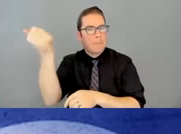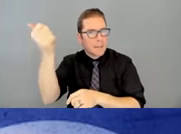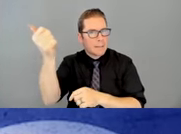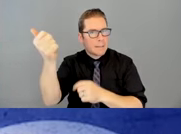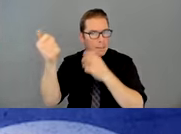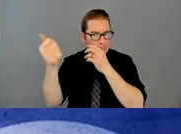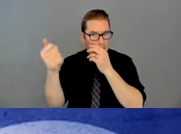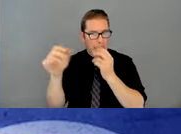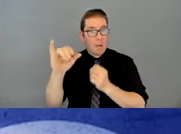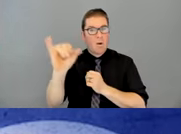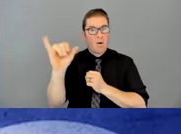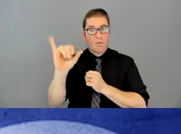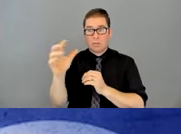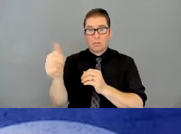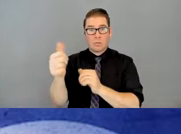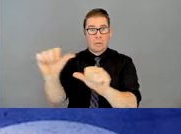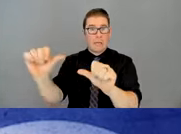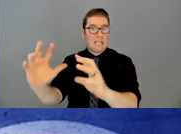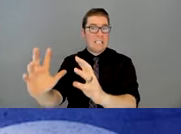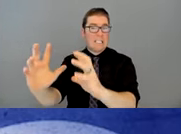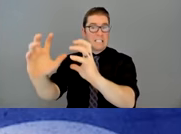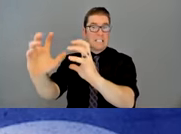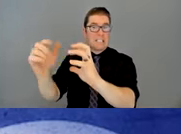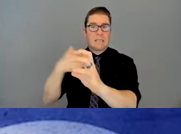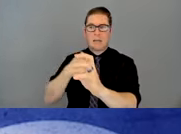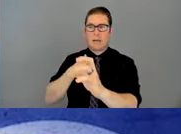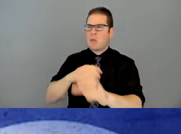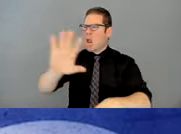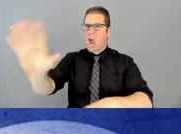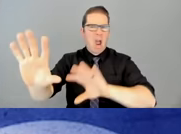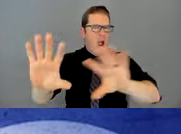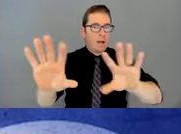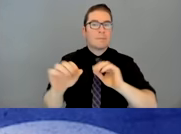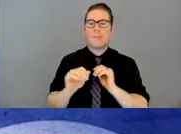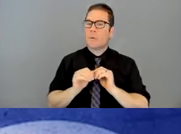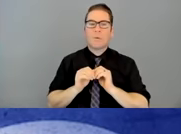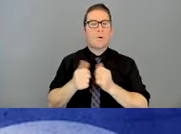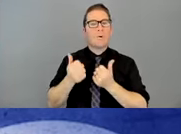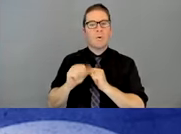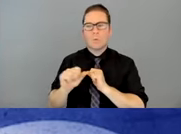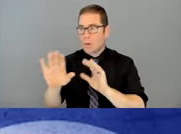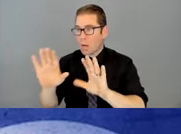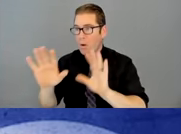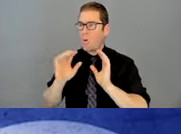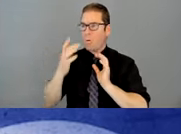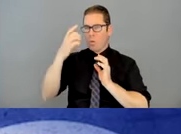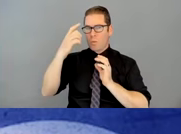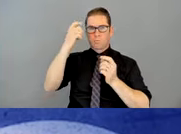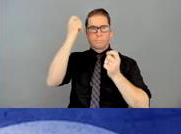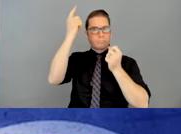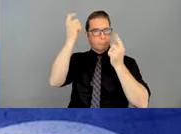approach conflict with empathy. So if there's conflict that happens,